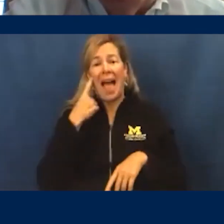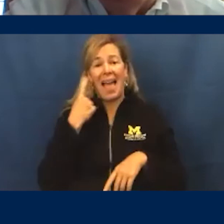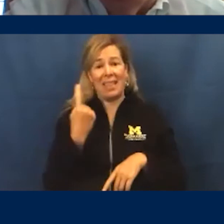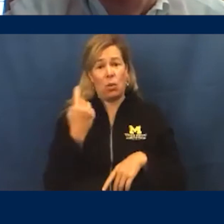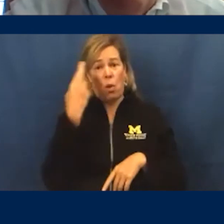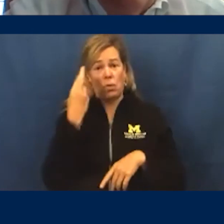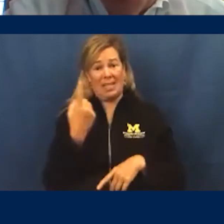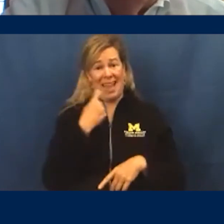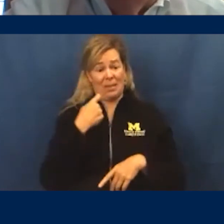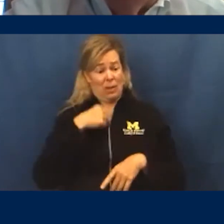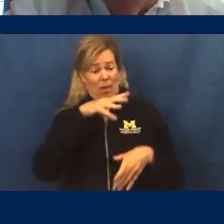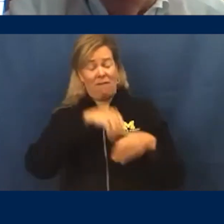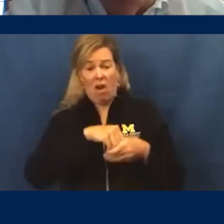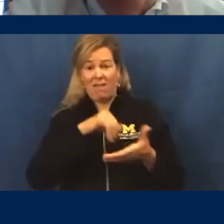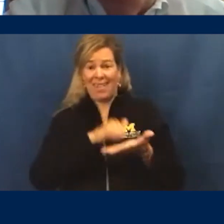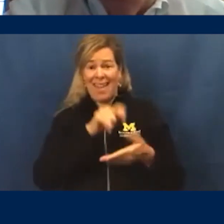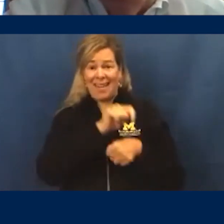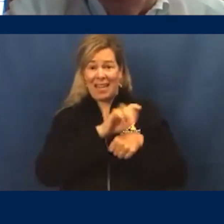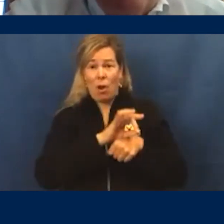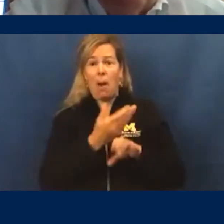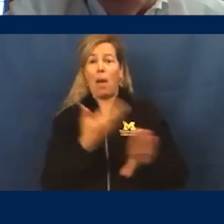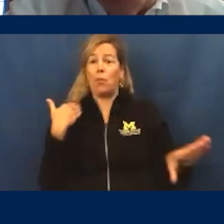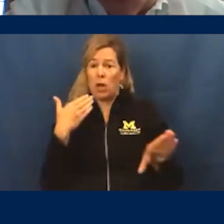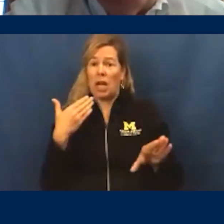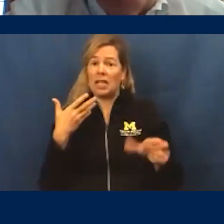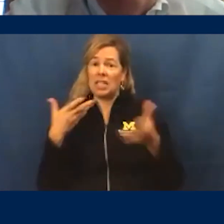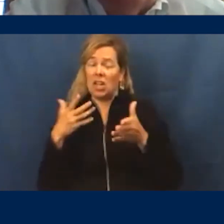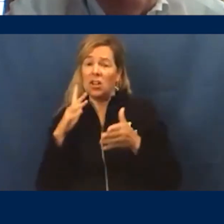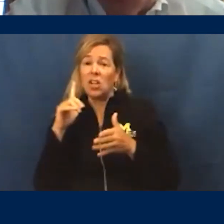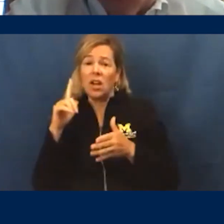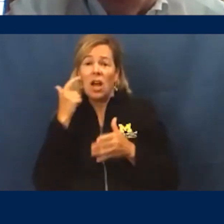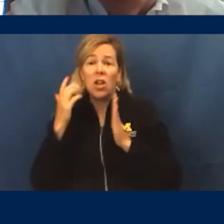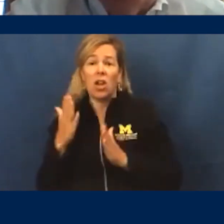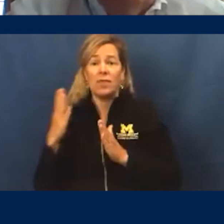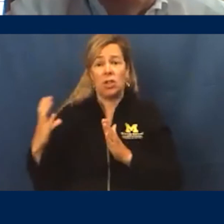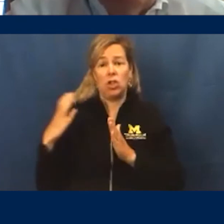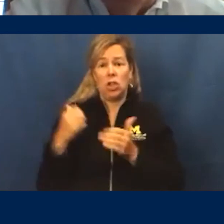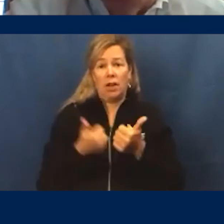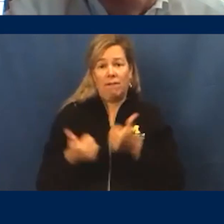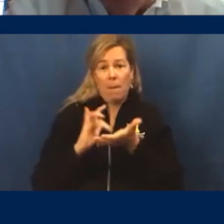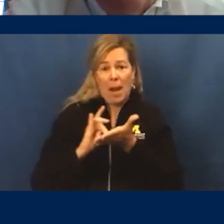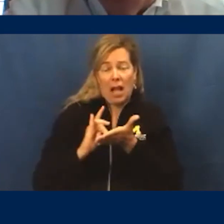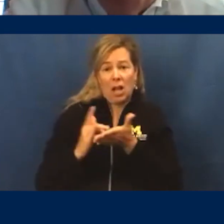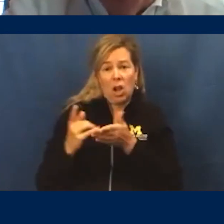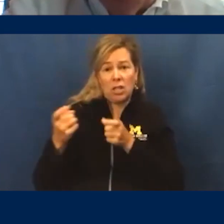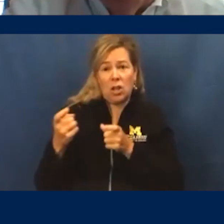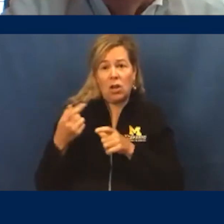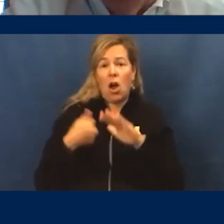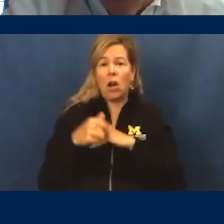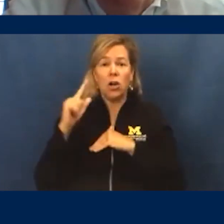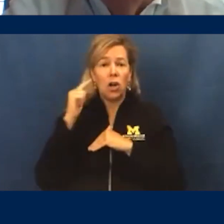task force is I previously served as the governor's chief medical executive of the state health department under Governor Granholm,